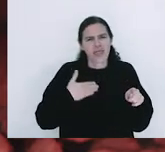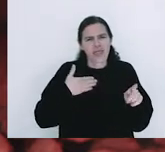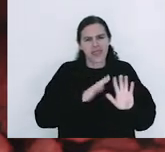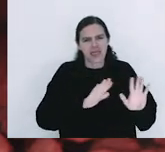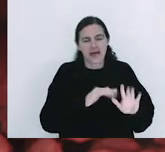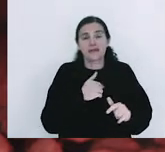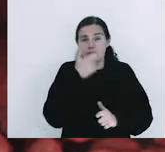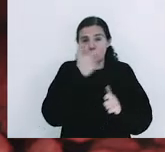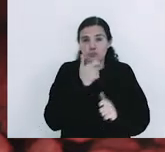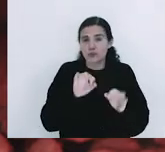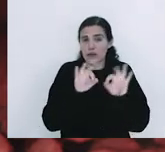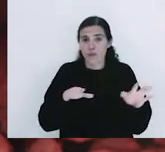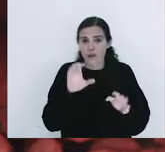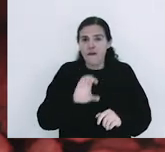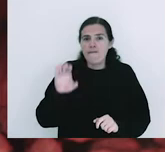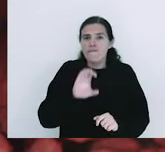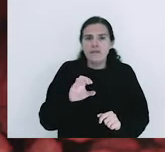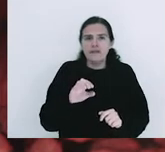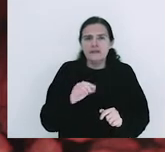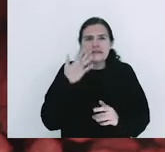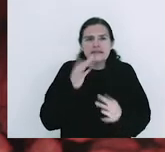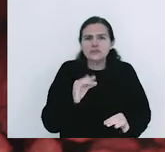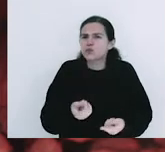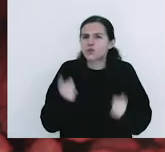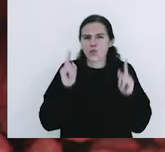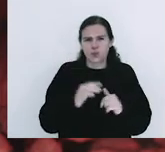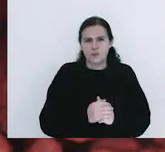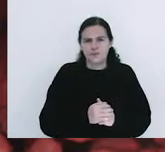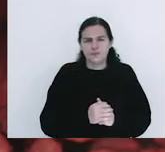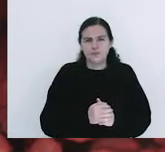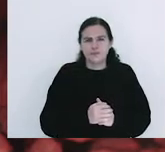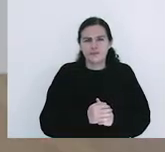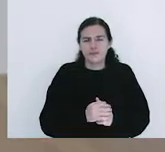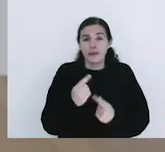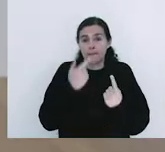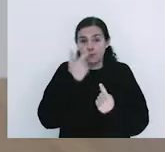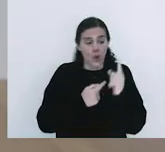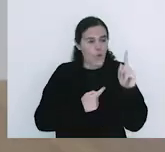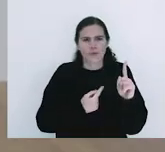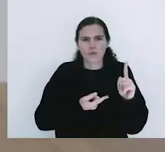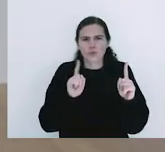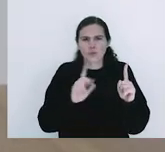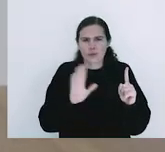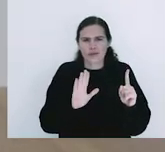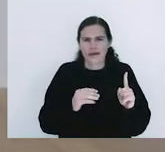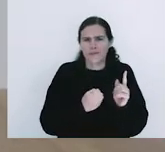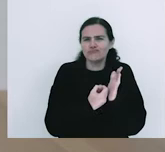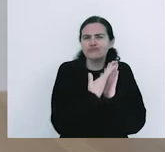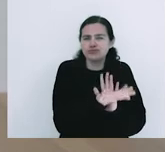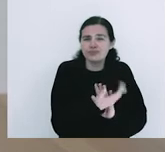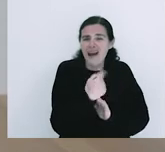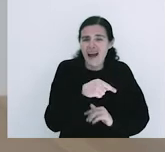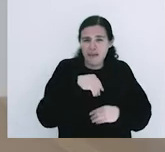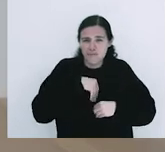people, like forms, are not simple, are not one, but are actually